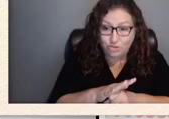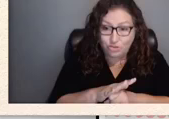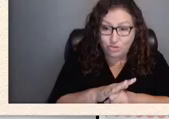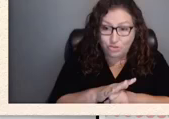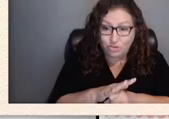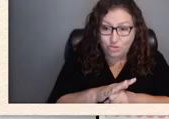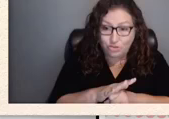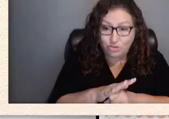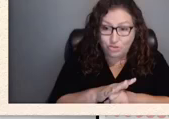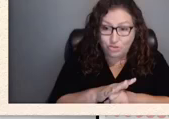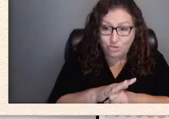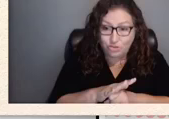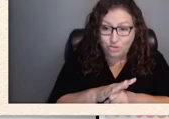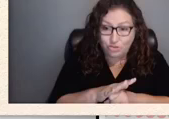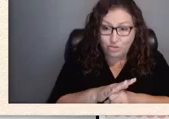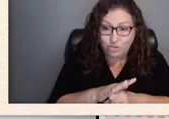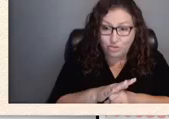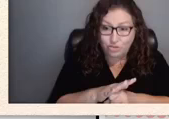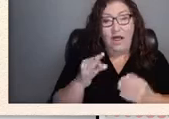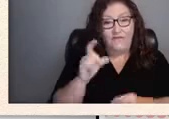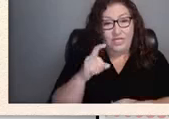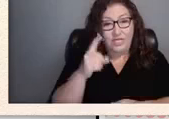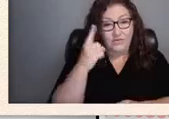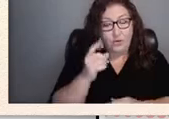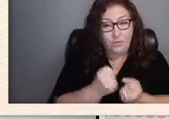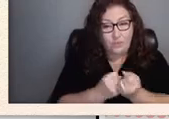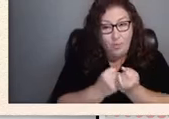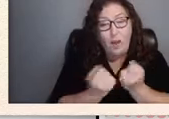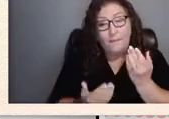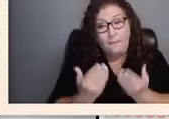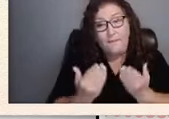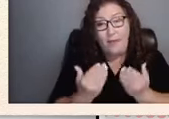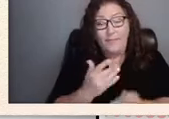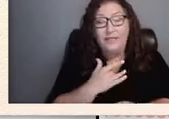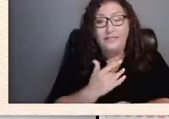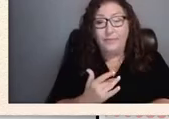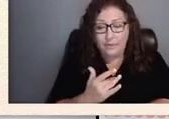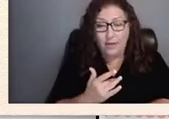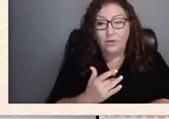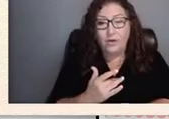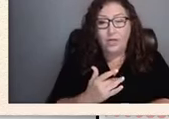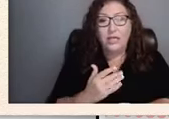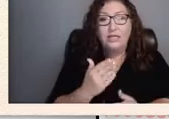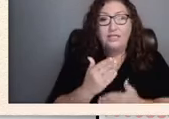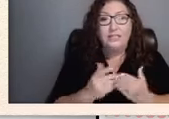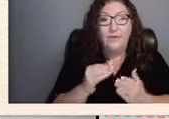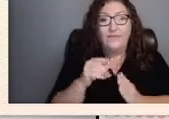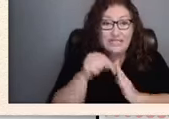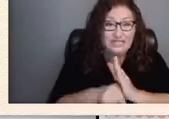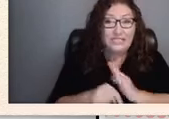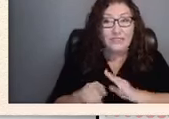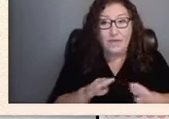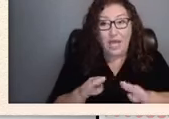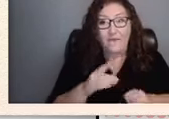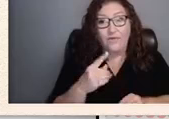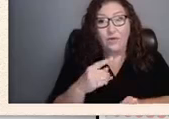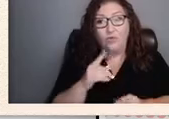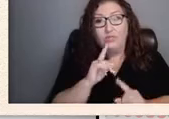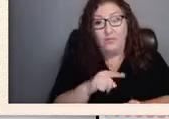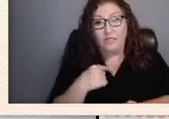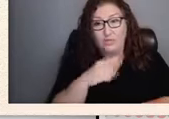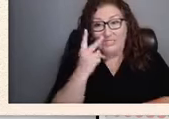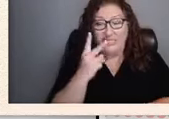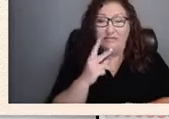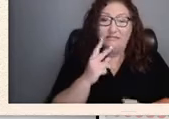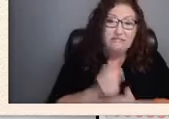have high needs for support may be particularly prone to some of the intense behavioral responses that we see from all kids: the tantruming, the